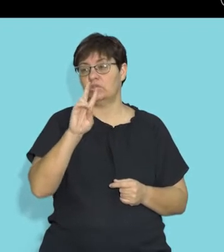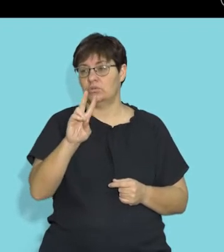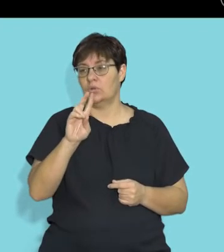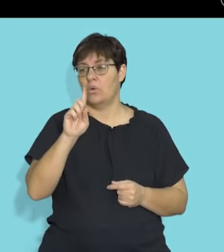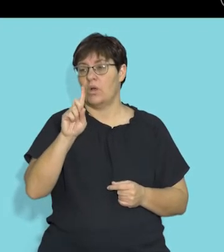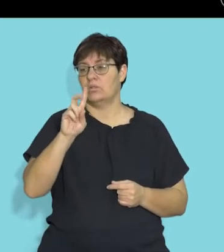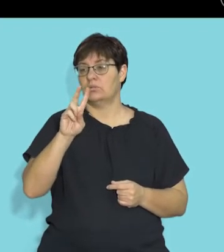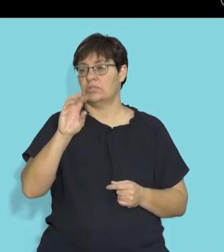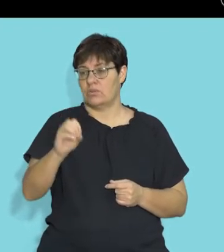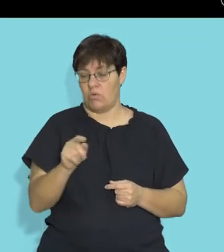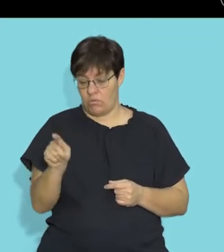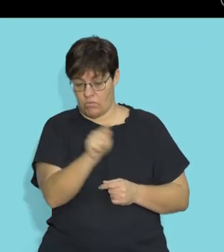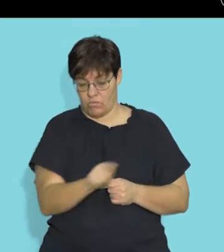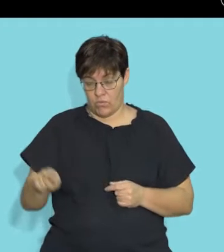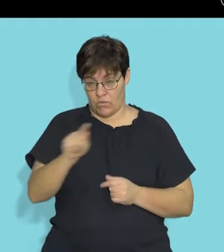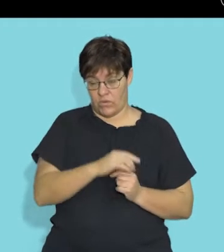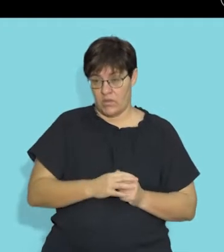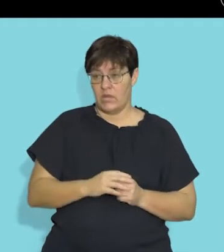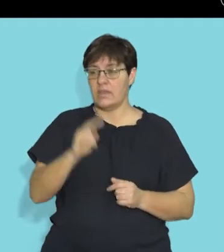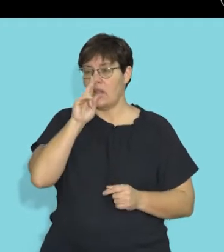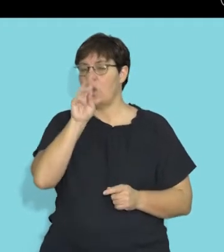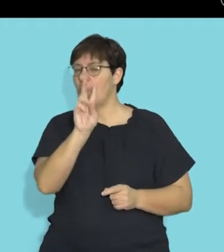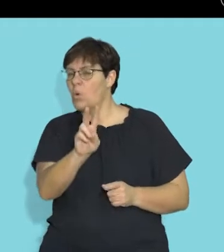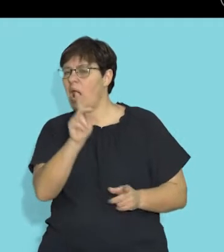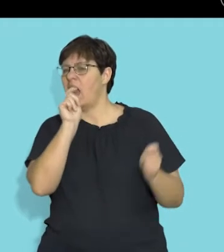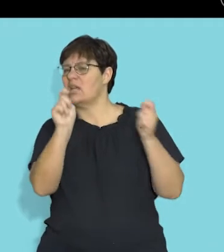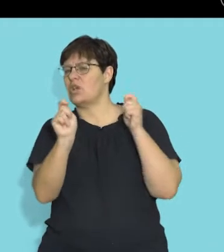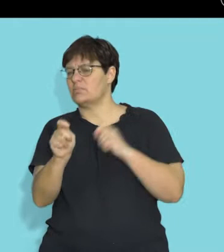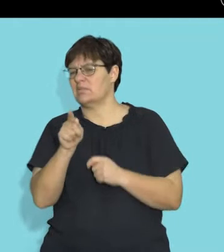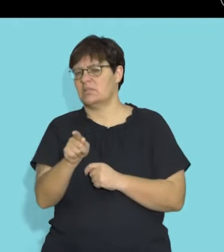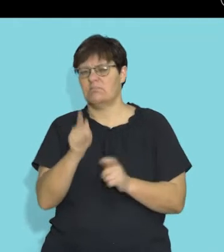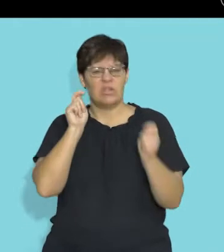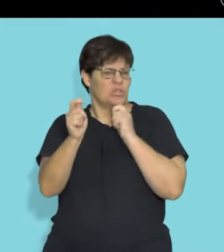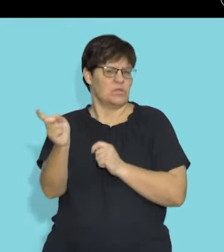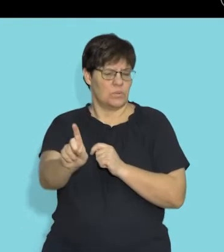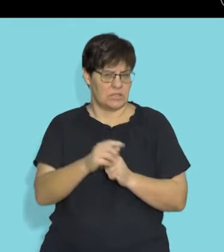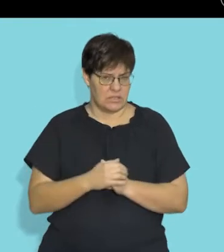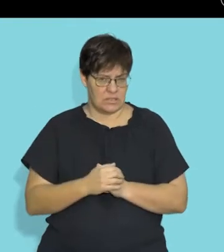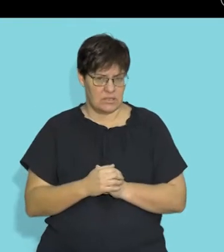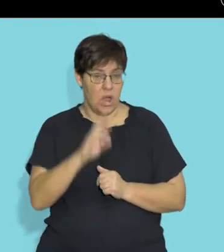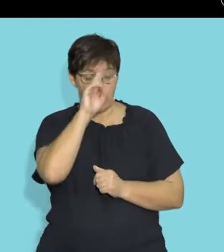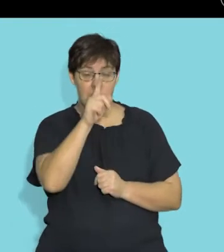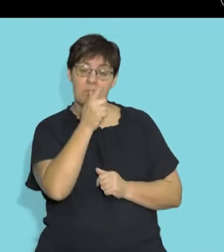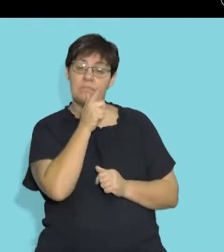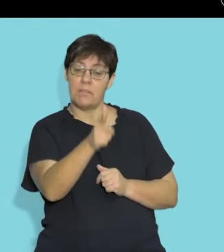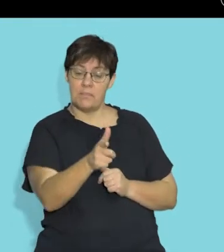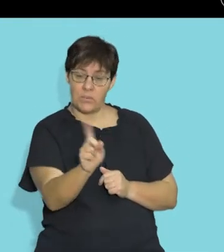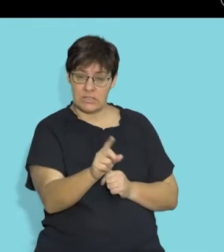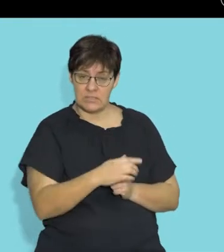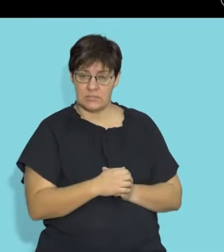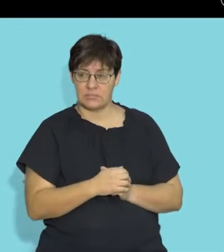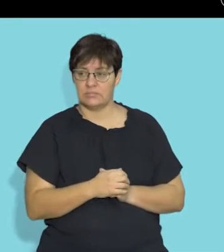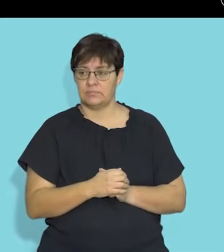342,120. That's that figure there. Then you look at your adjustments. What were my adjustments? Remember, they told you that